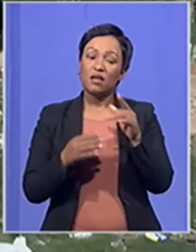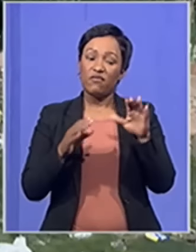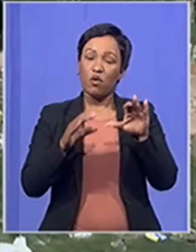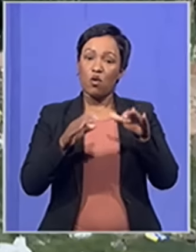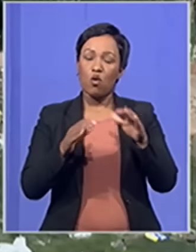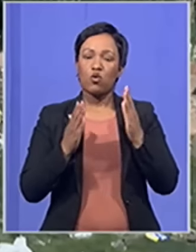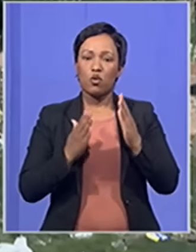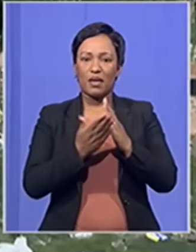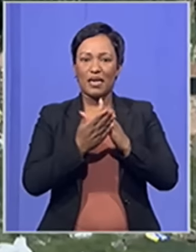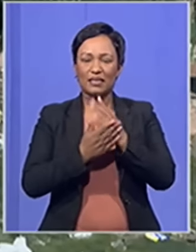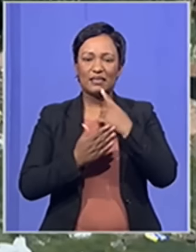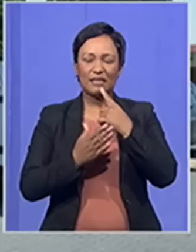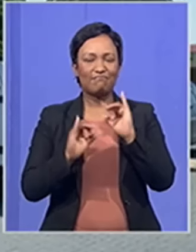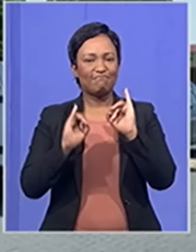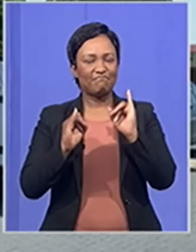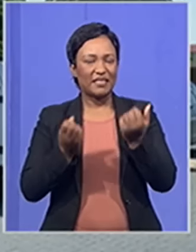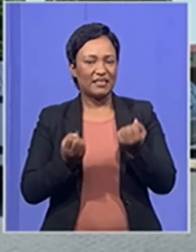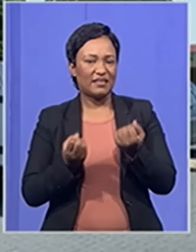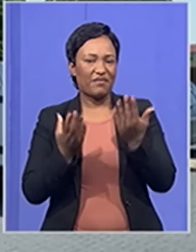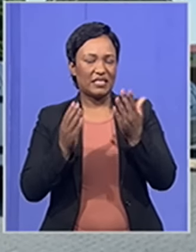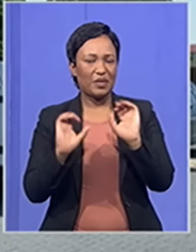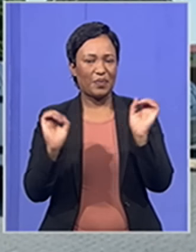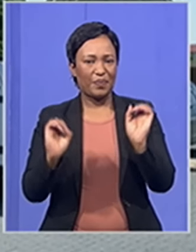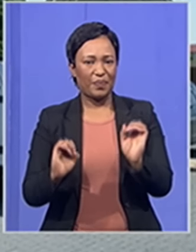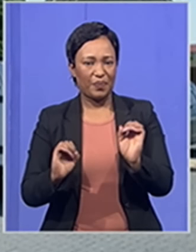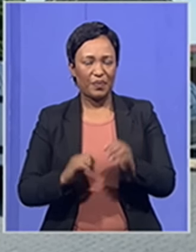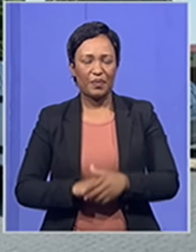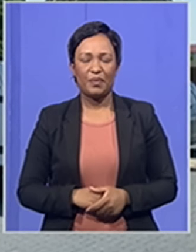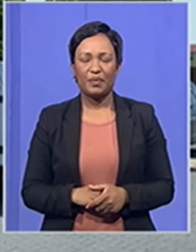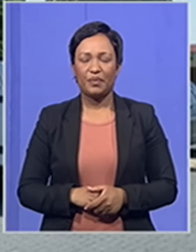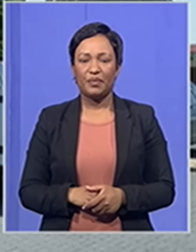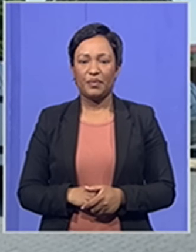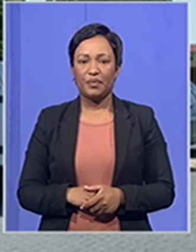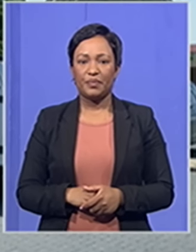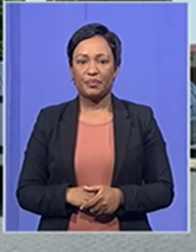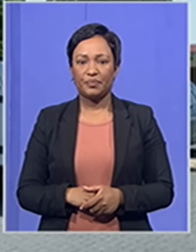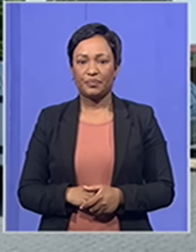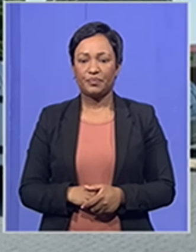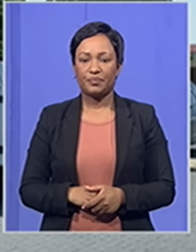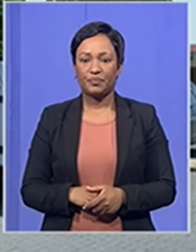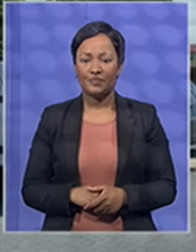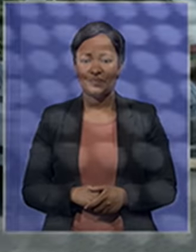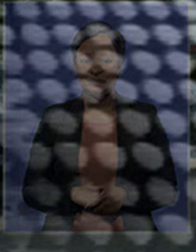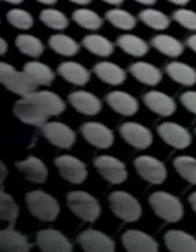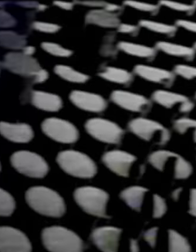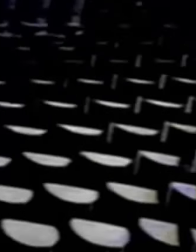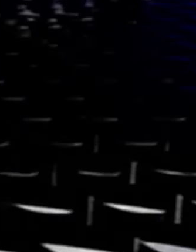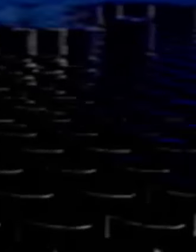le tsamaiso. Thabiso Khadebe, ditaba tsa SABC, Kimberley.